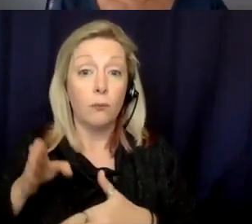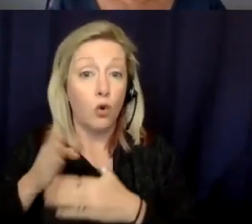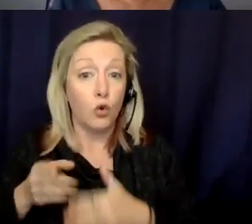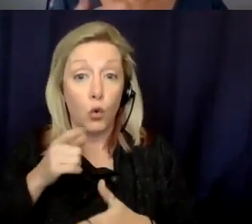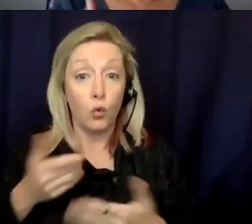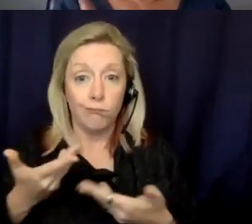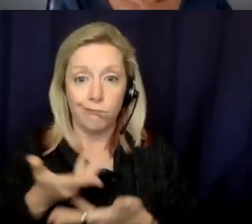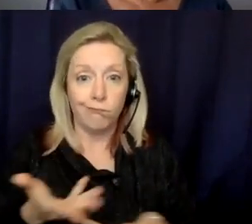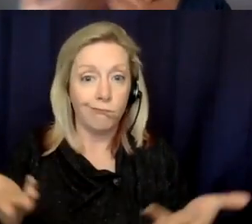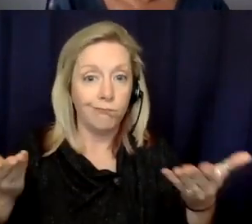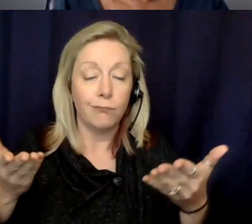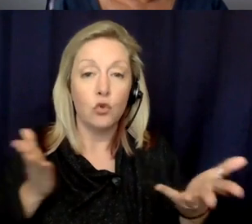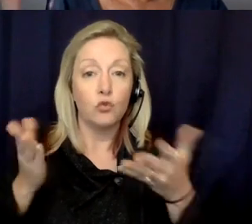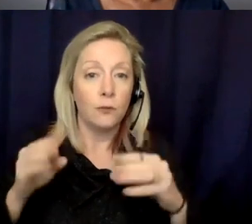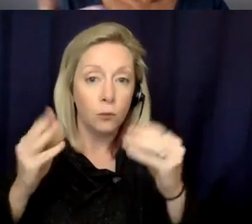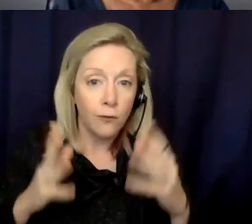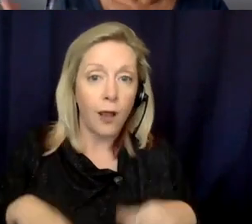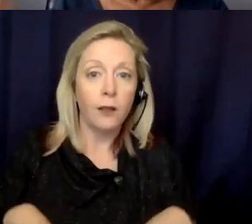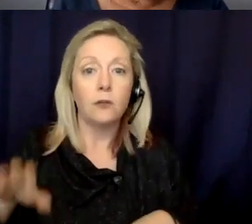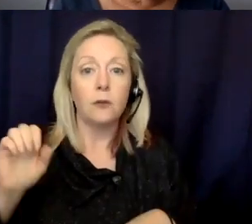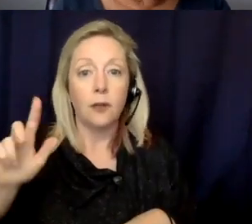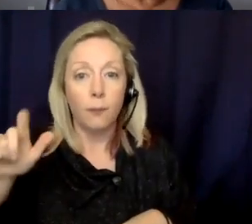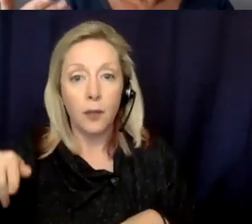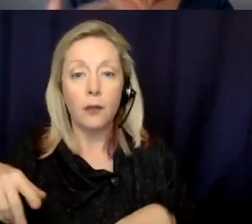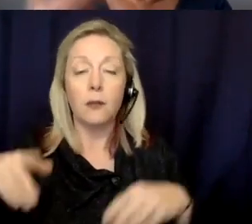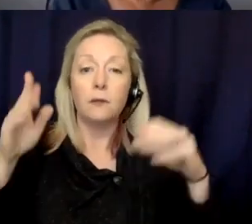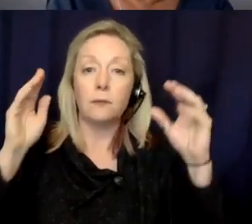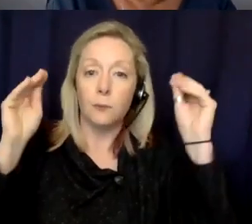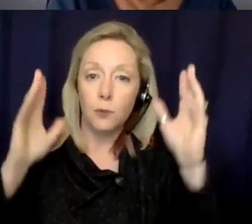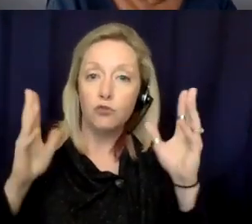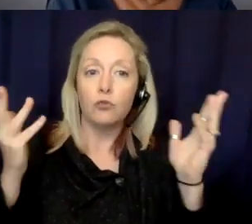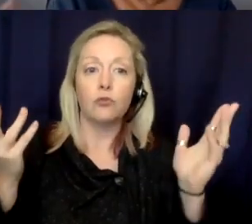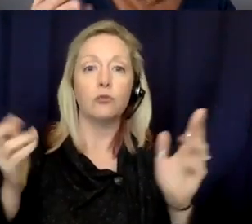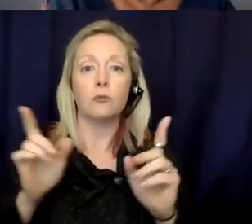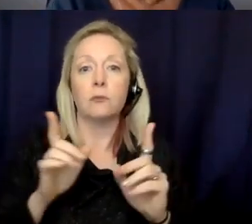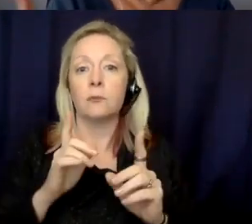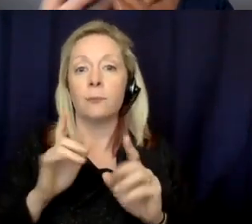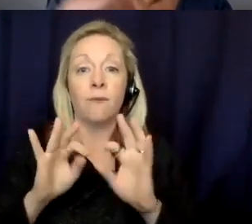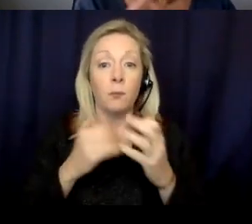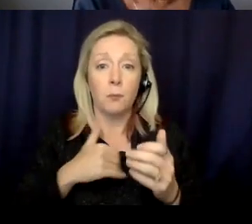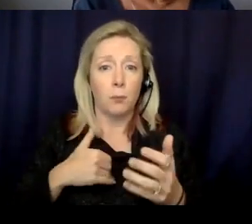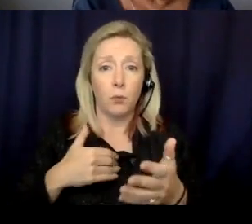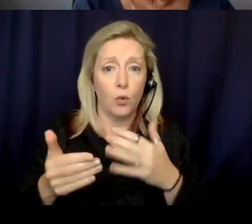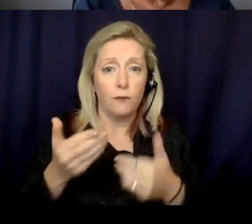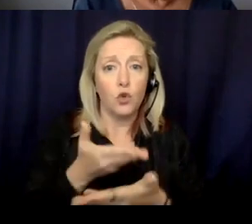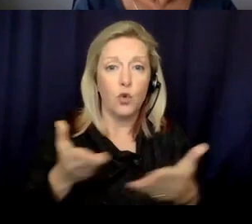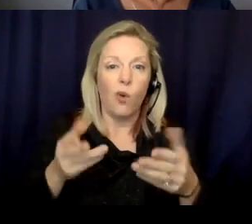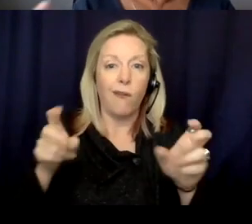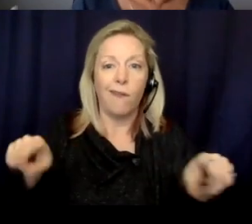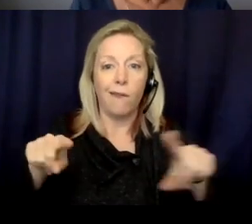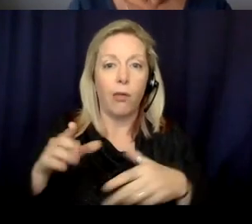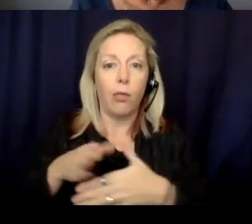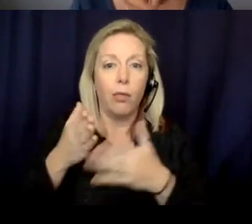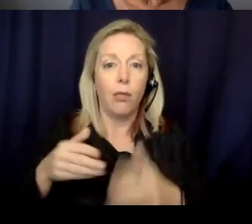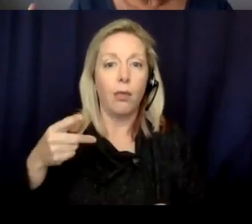service providers, as the teachers or the SLPs or whomever, the family member, whomever, you're the partner. Then